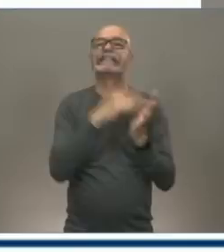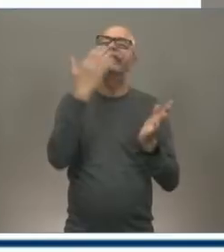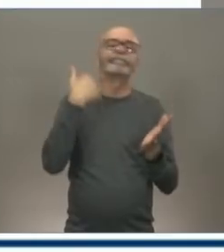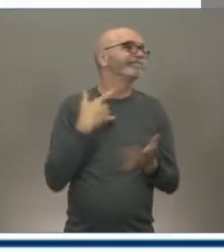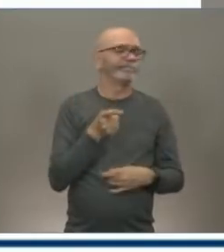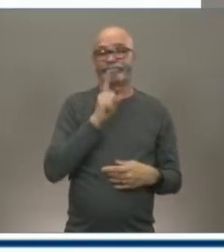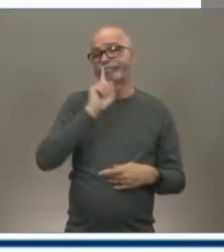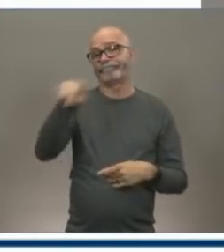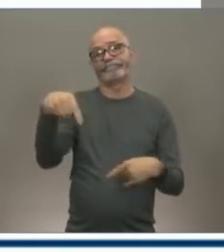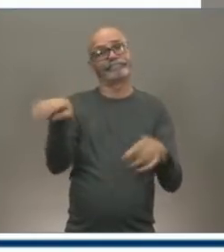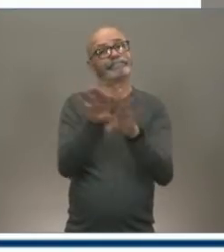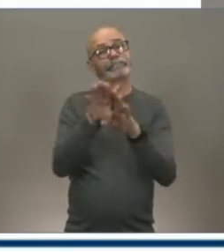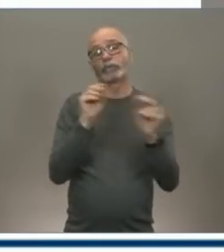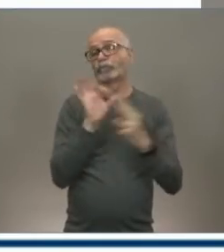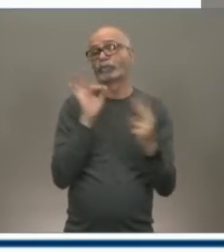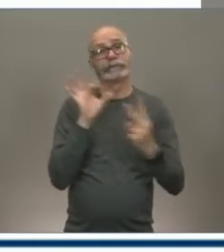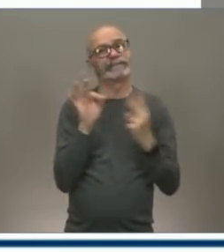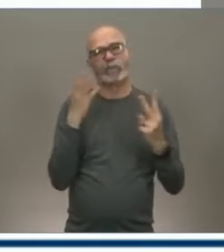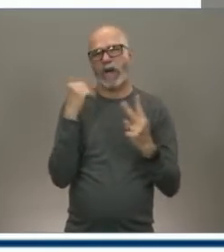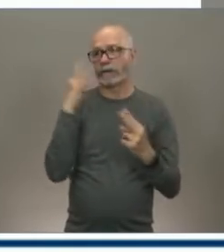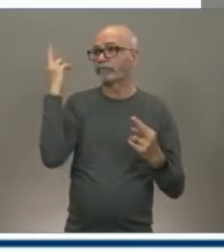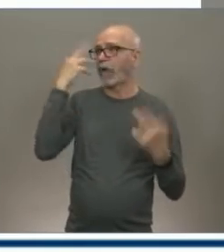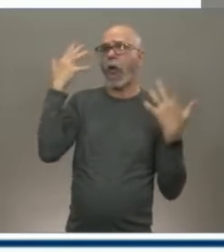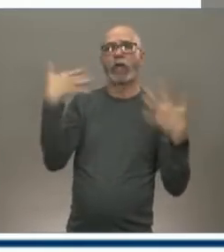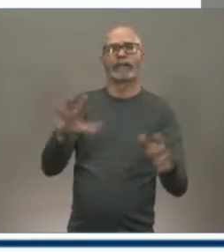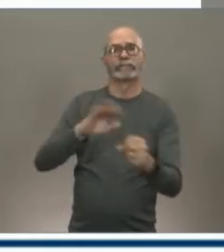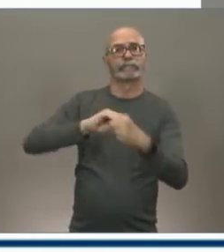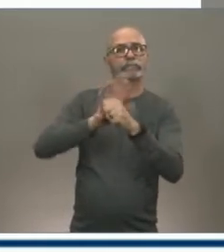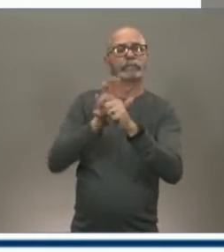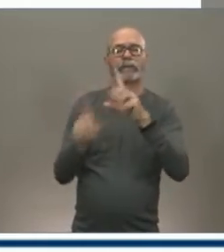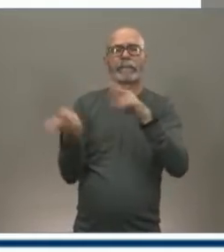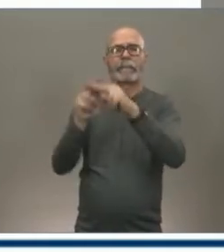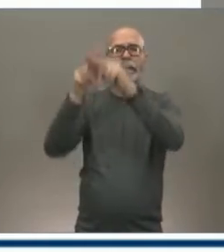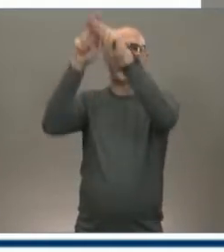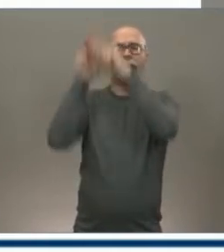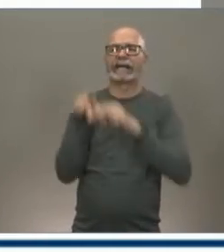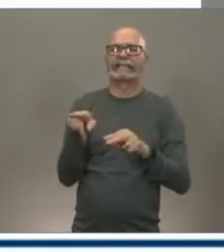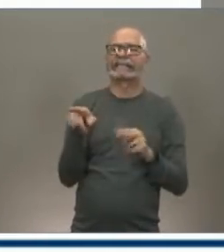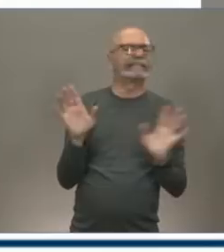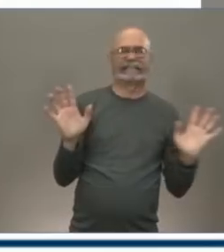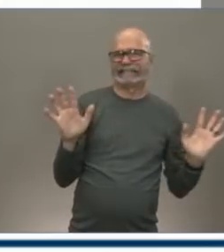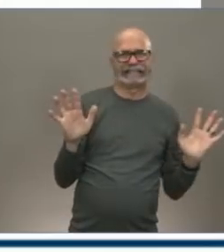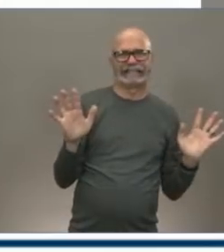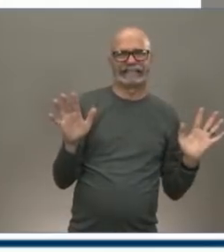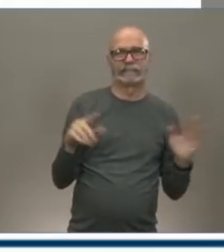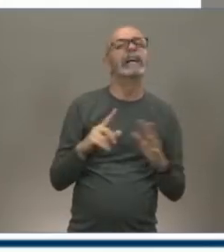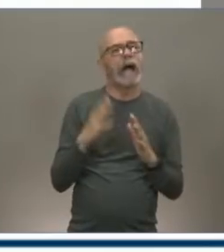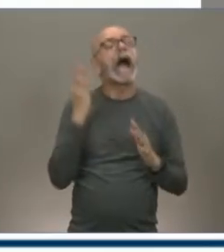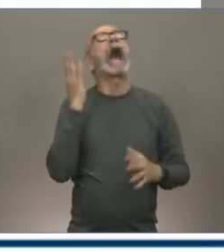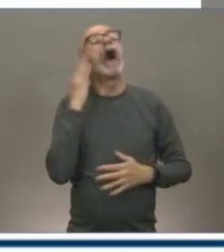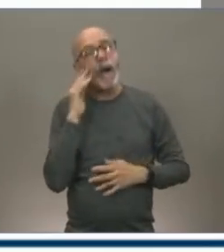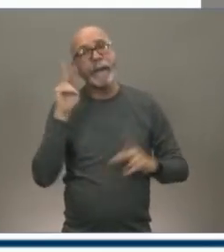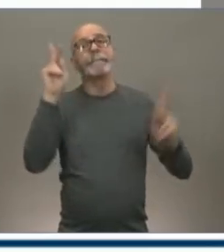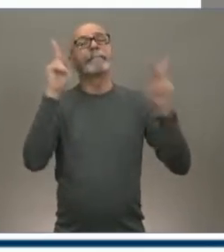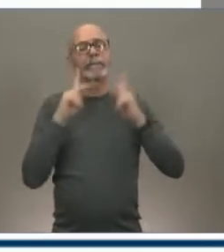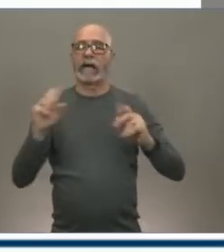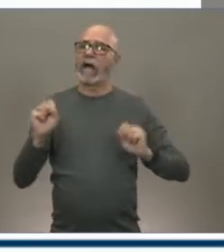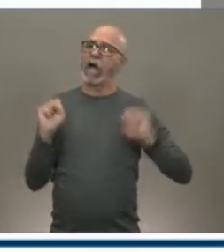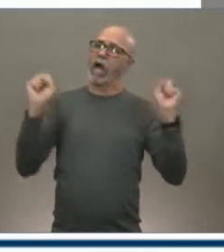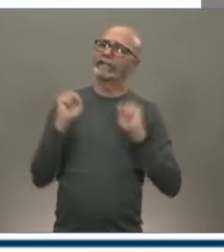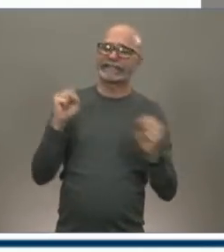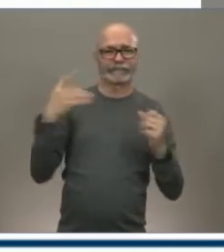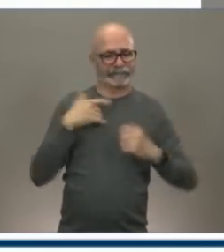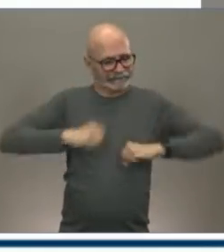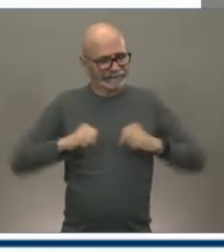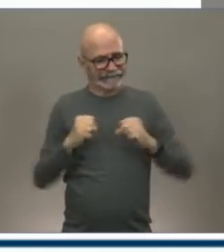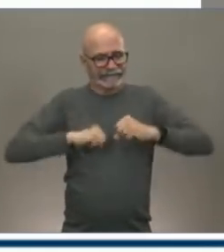levels of COVID activity. But we still recognize the importance of people being physically active for overall both